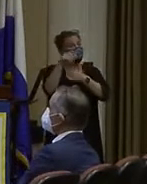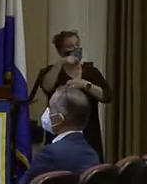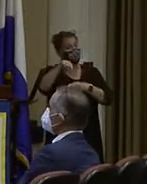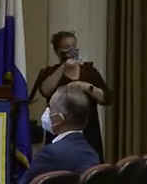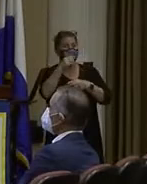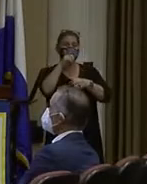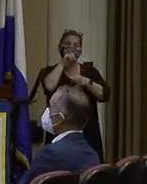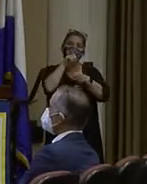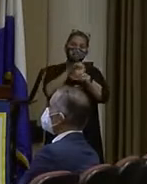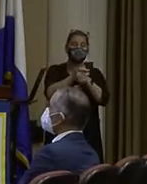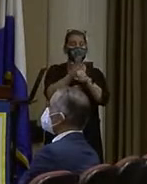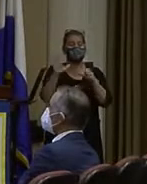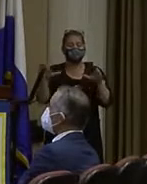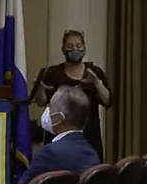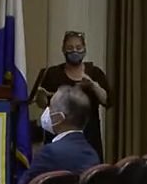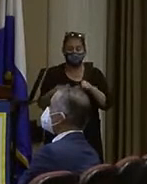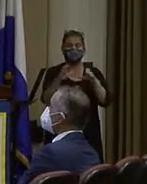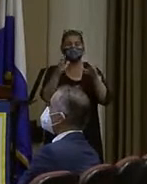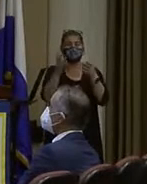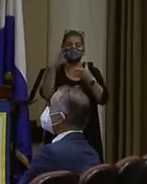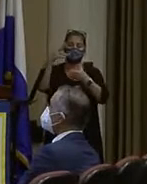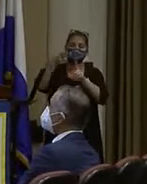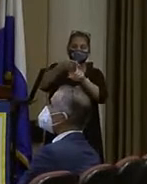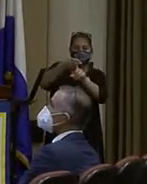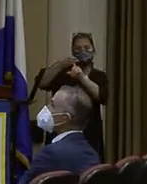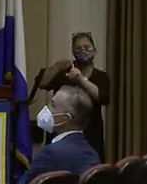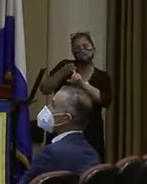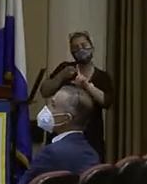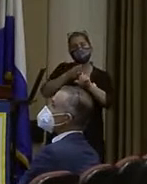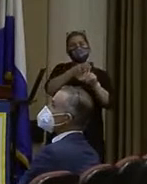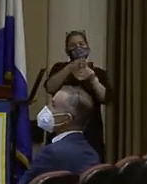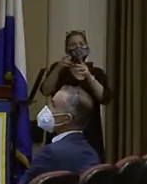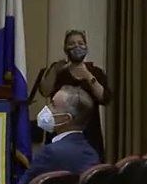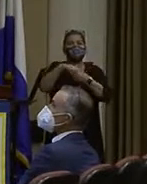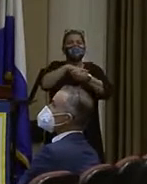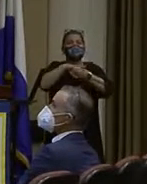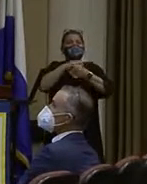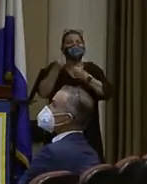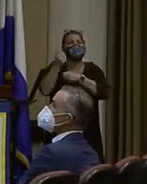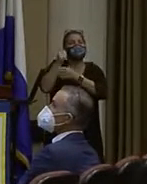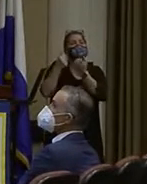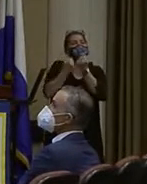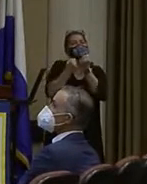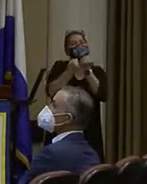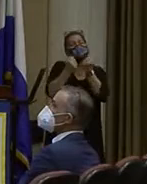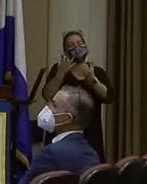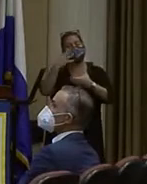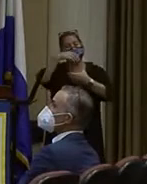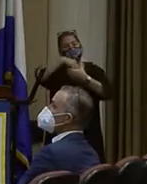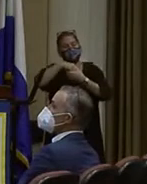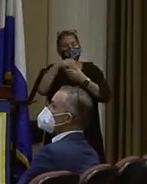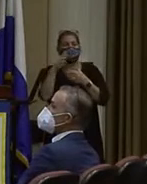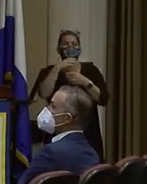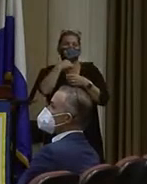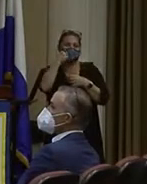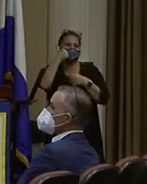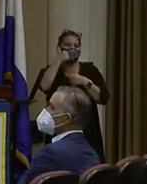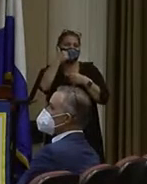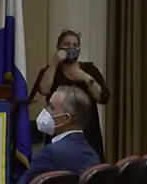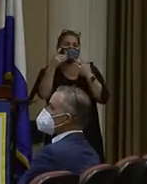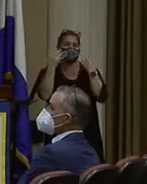made a commitment to actively work with residents and local advocates to make their town, city, county, or state